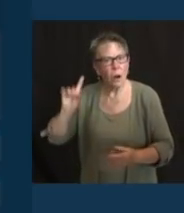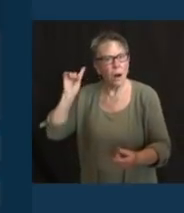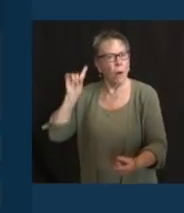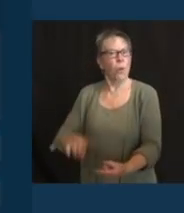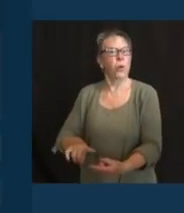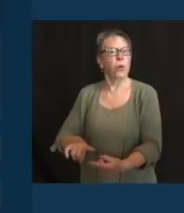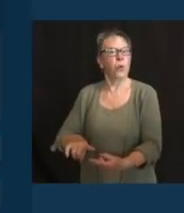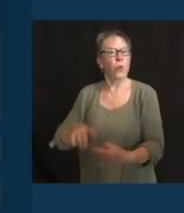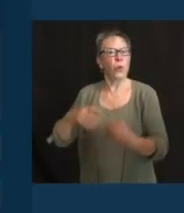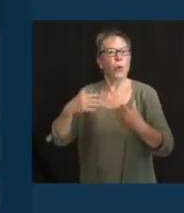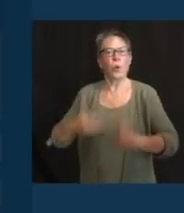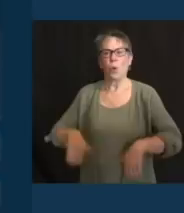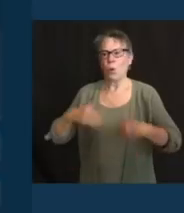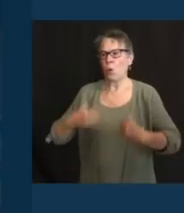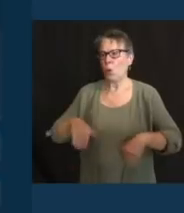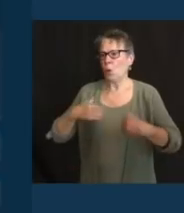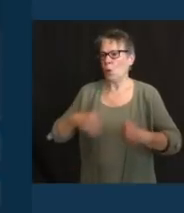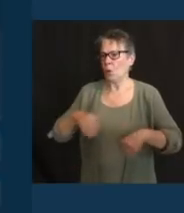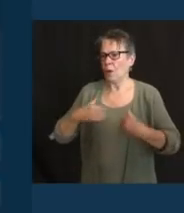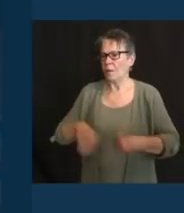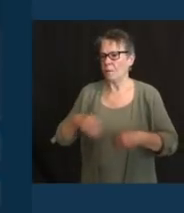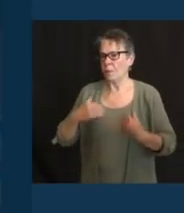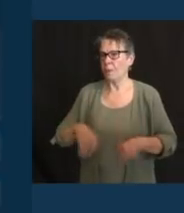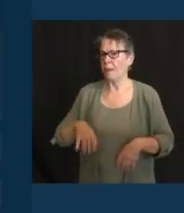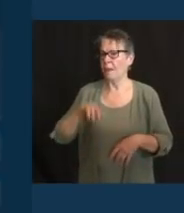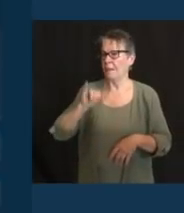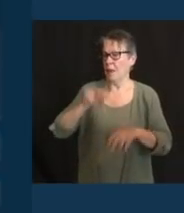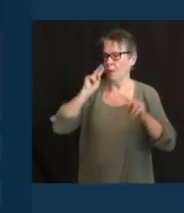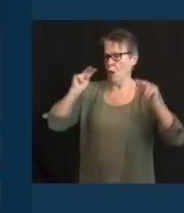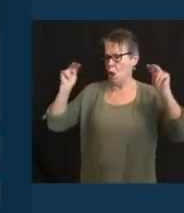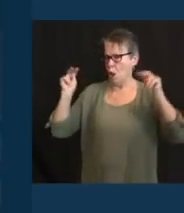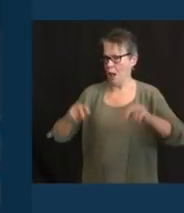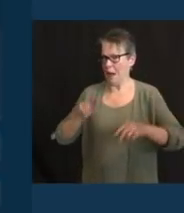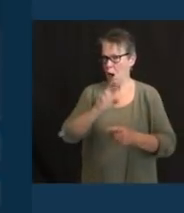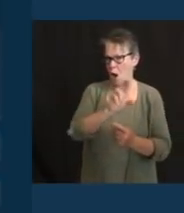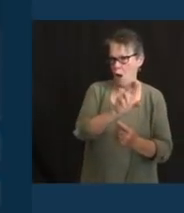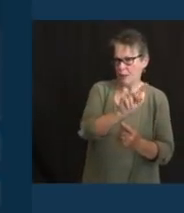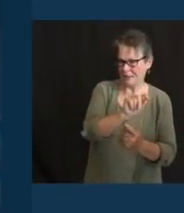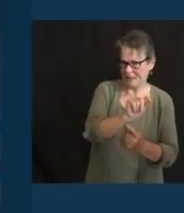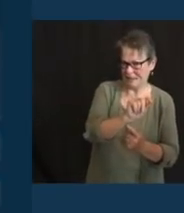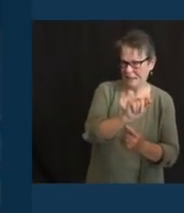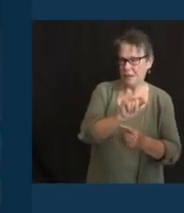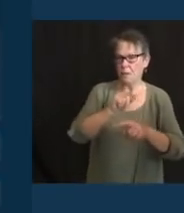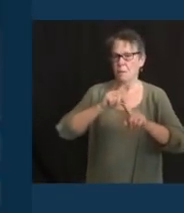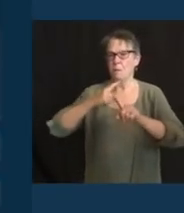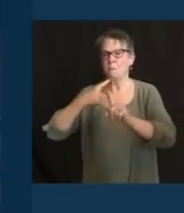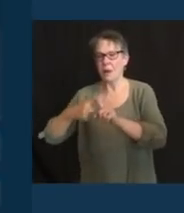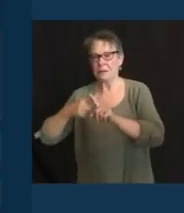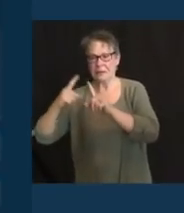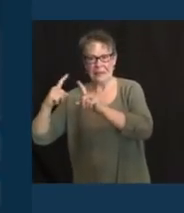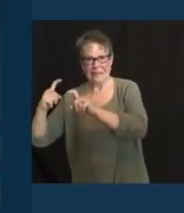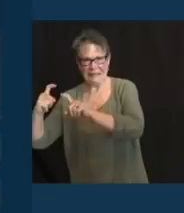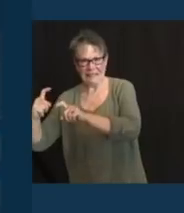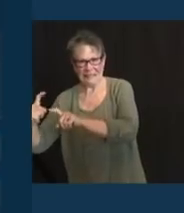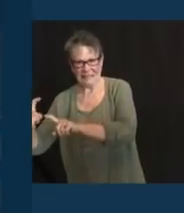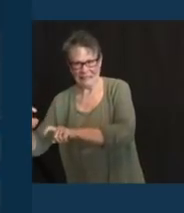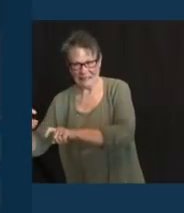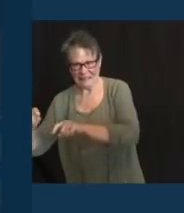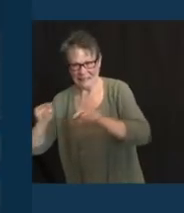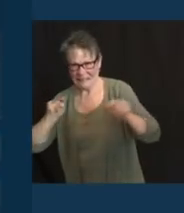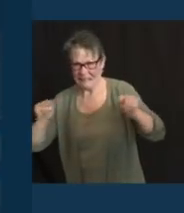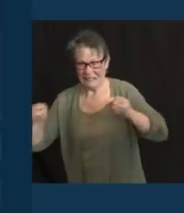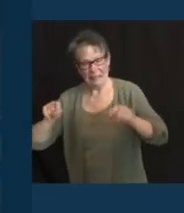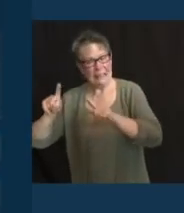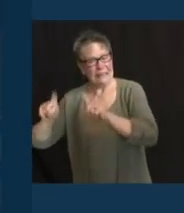are dependent upon the data that we're getting from testing. There is no reason to not get yourself tested. Tammy and I got tested this